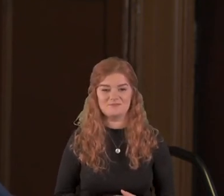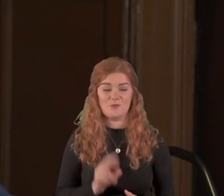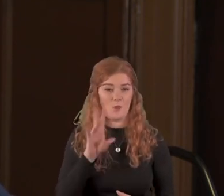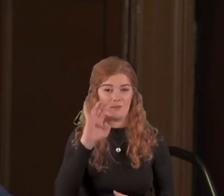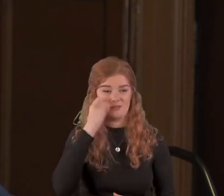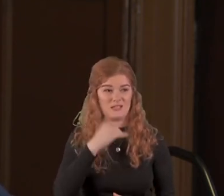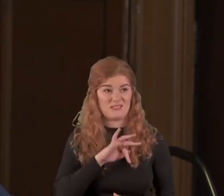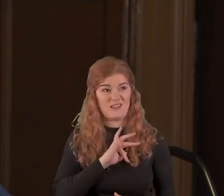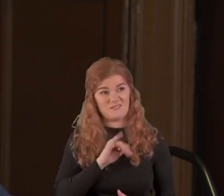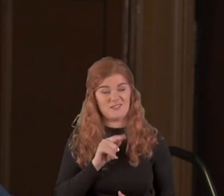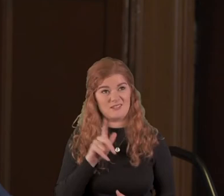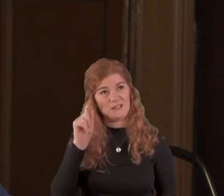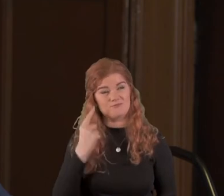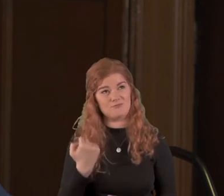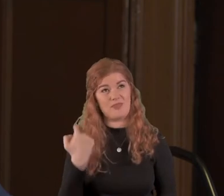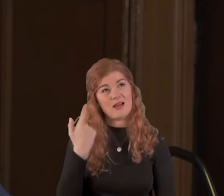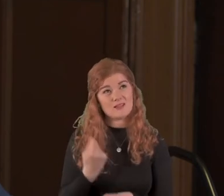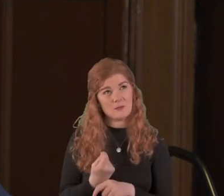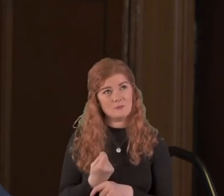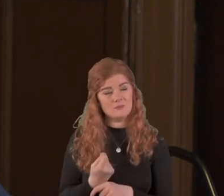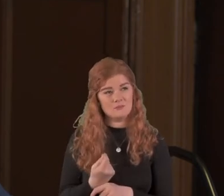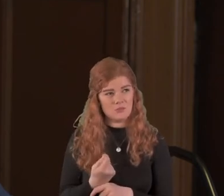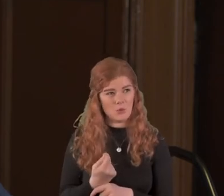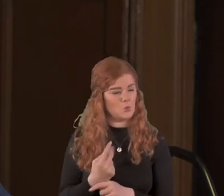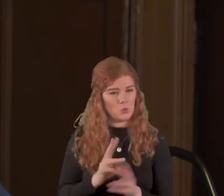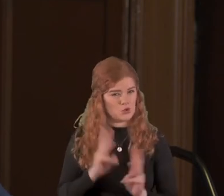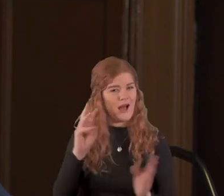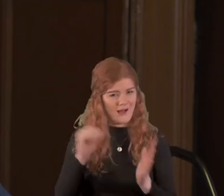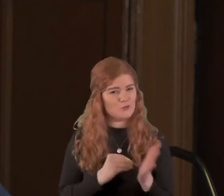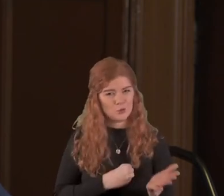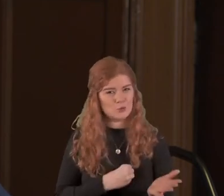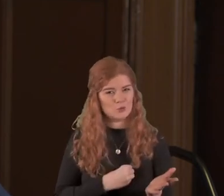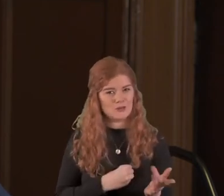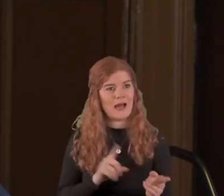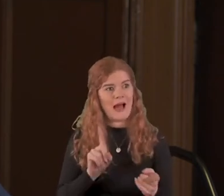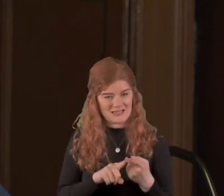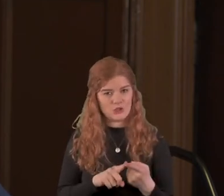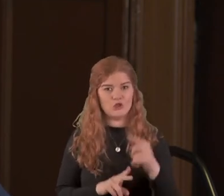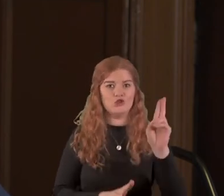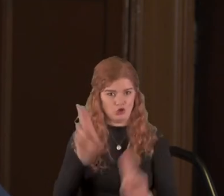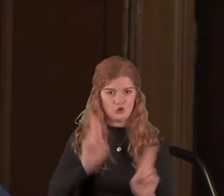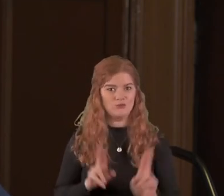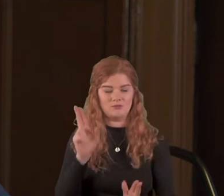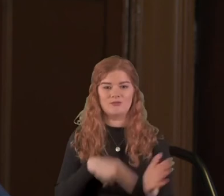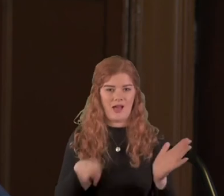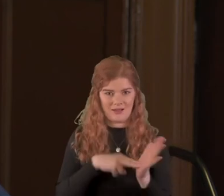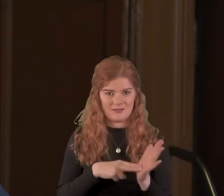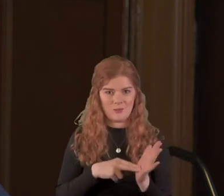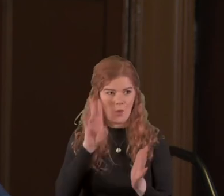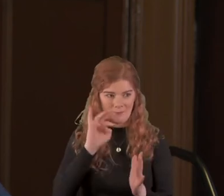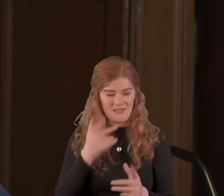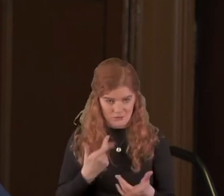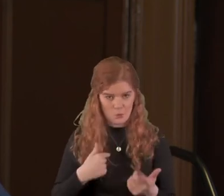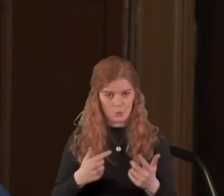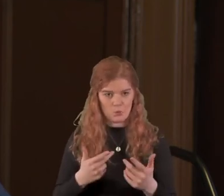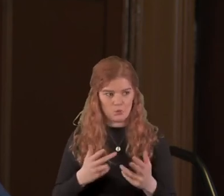because I think it had become a necessity, but more importantly, it had become doable, that there was a deal to be